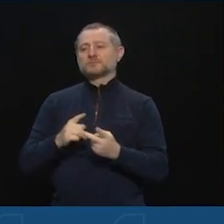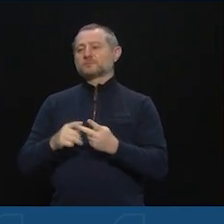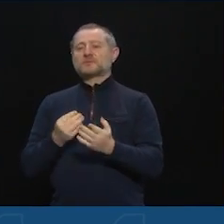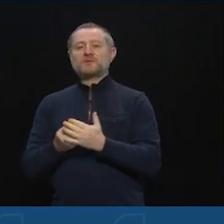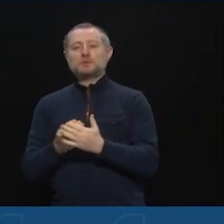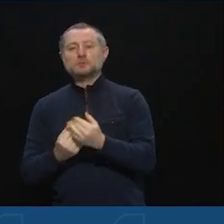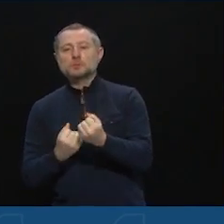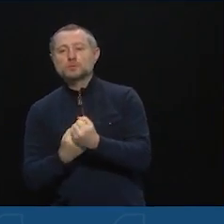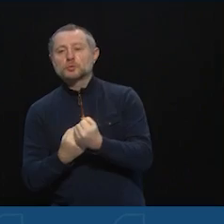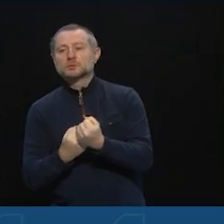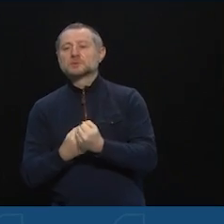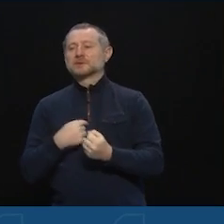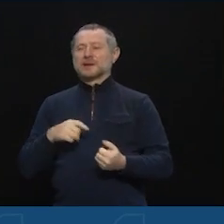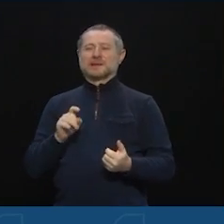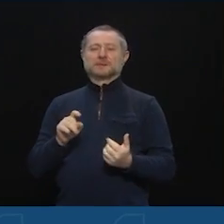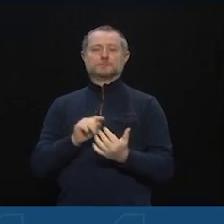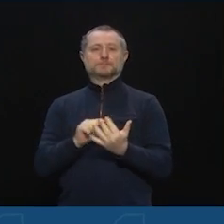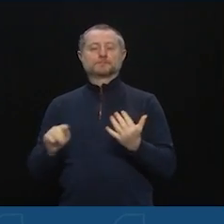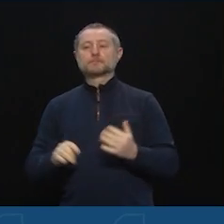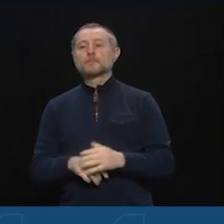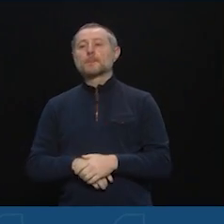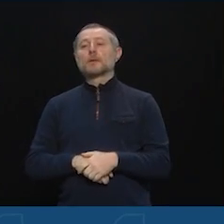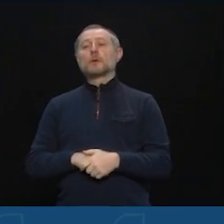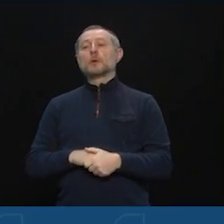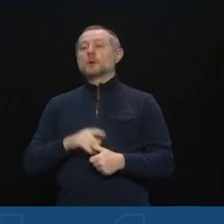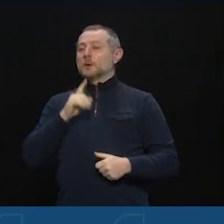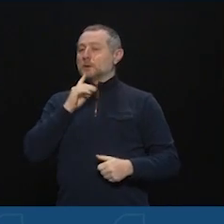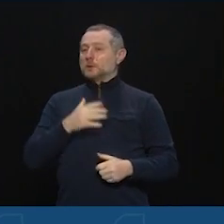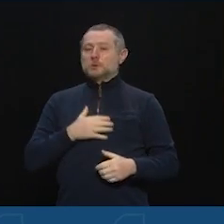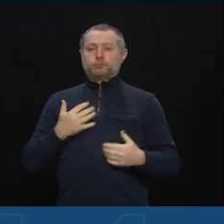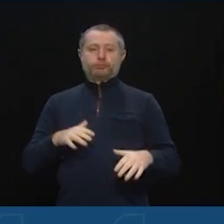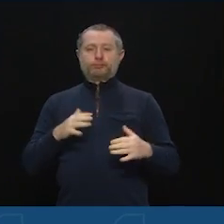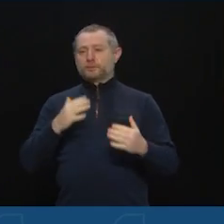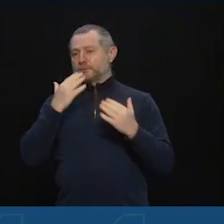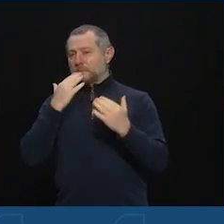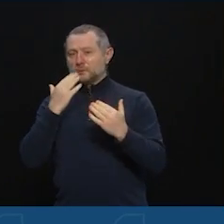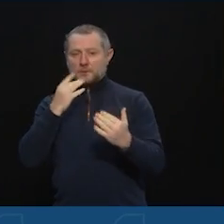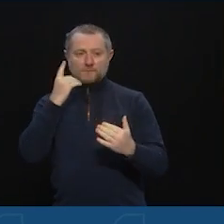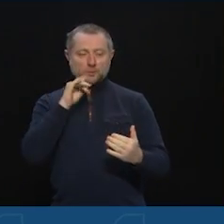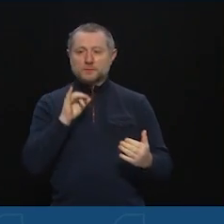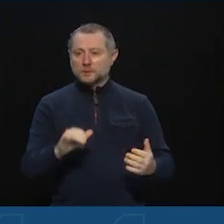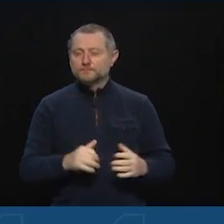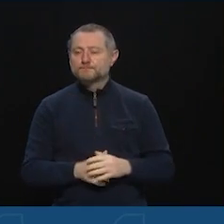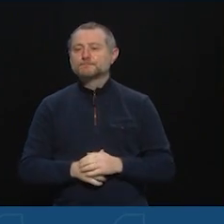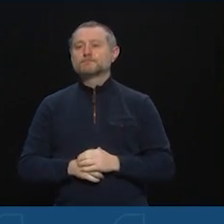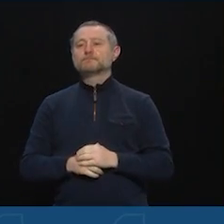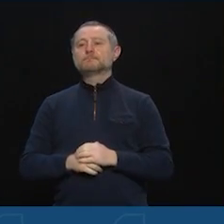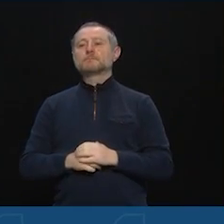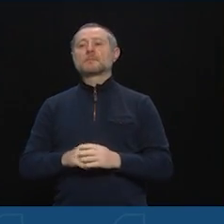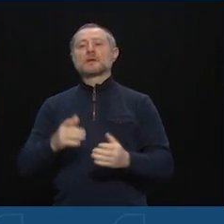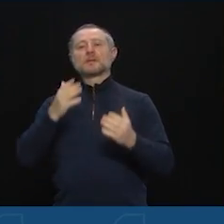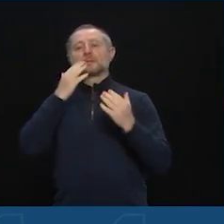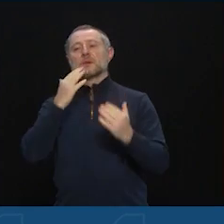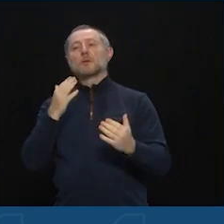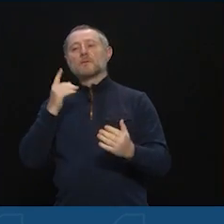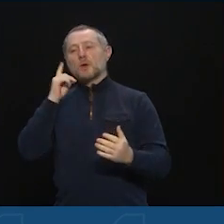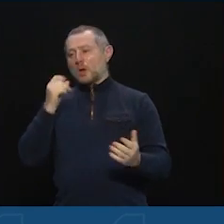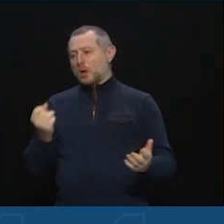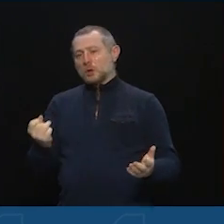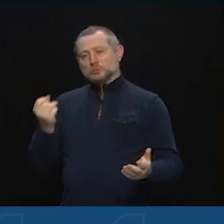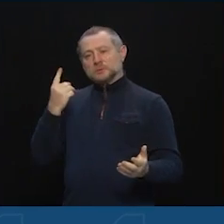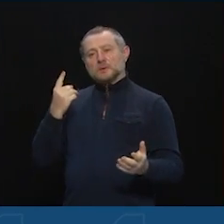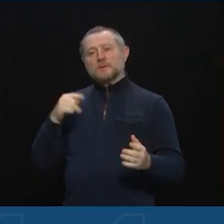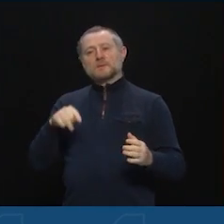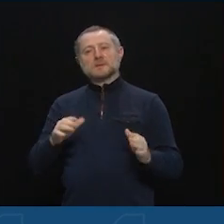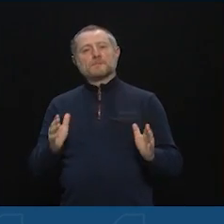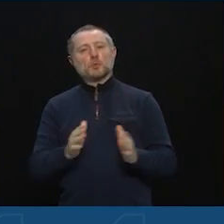needed it the most. For that, I am extremely grateful and thankful. Thank you for seeing and understanding the needs for small